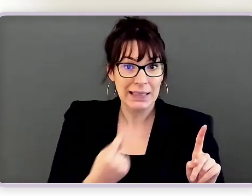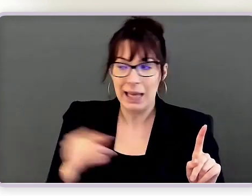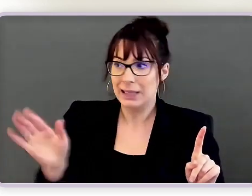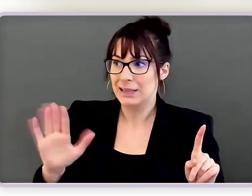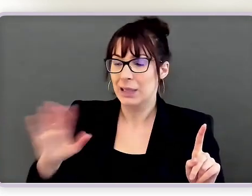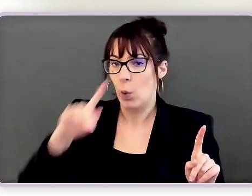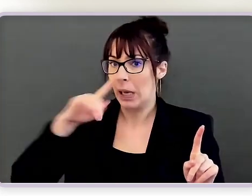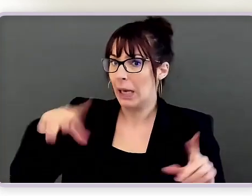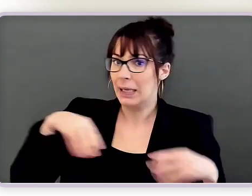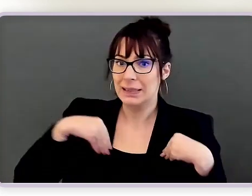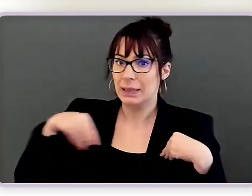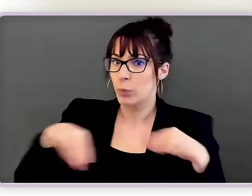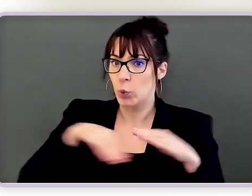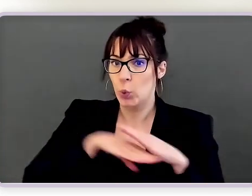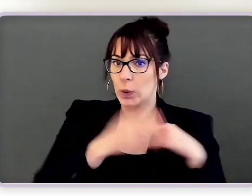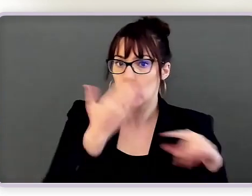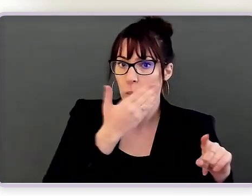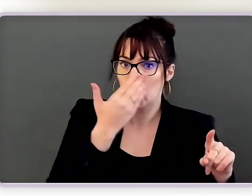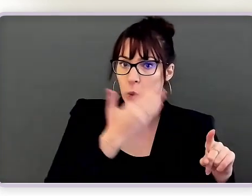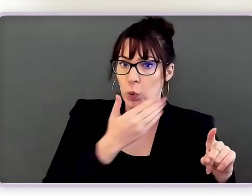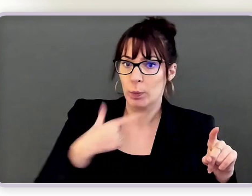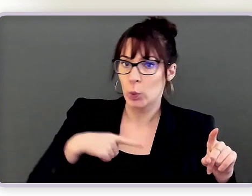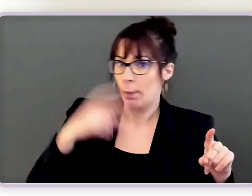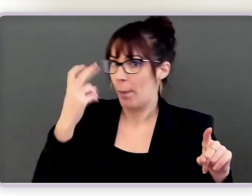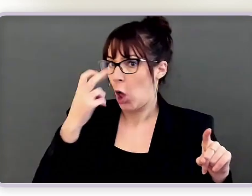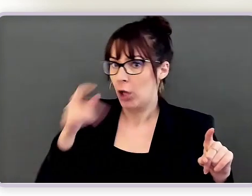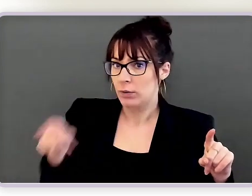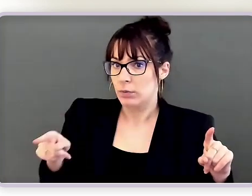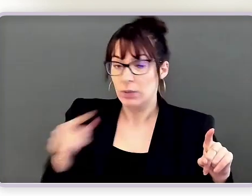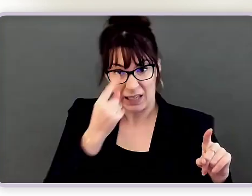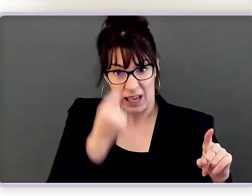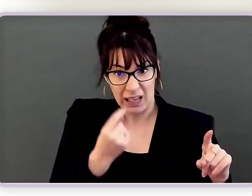to enroll. And there's probably some other, if there's a